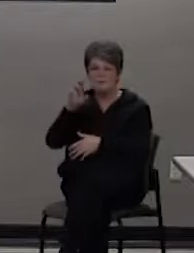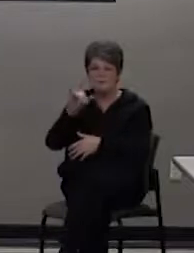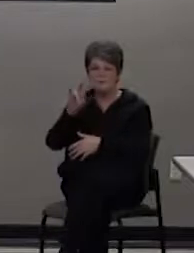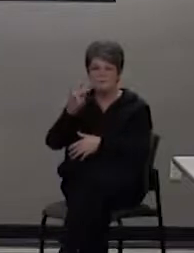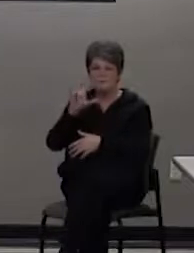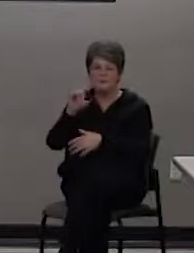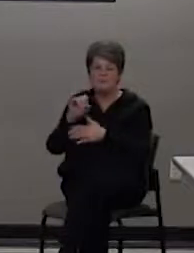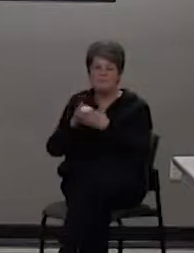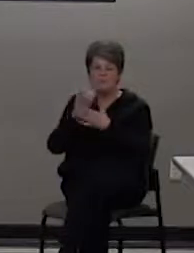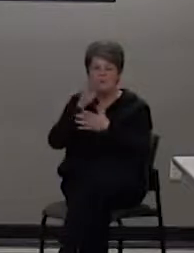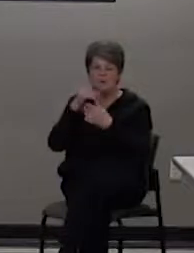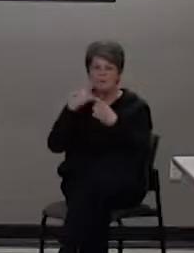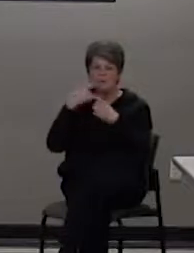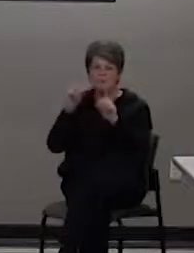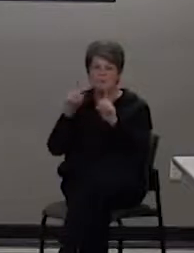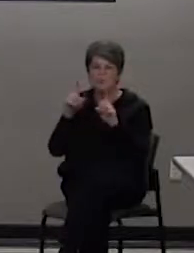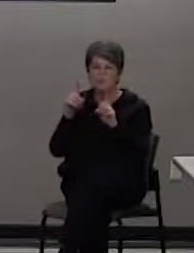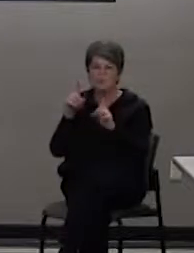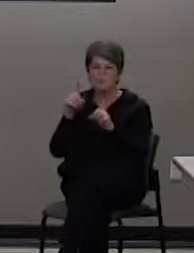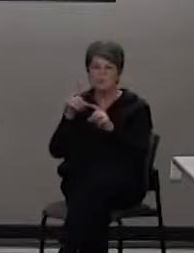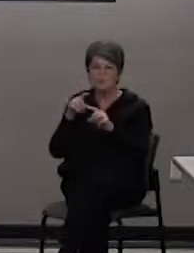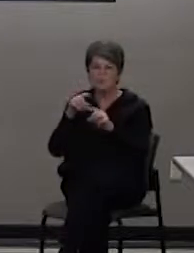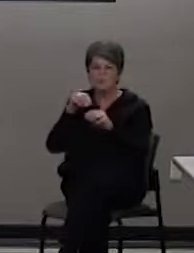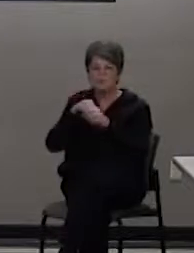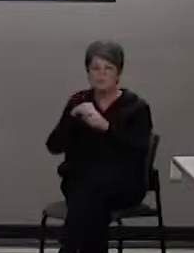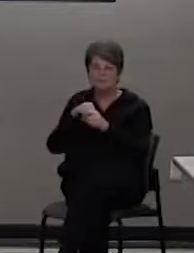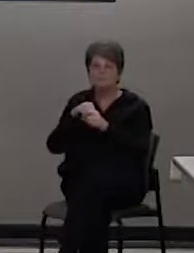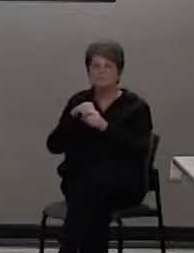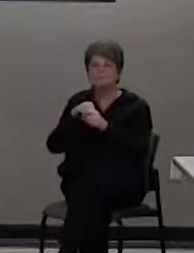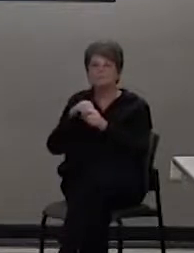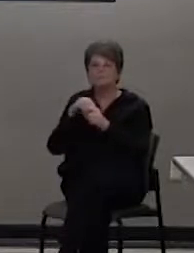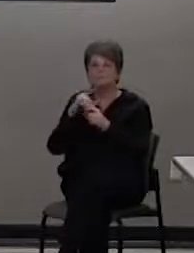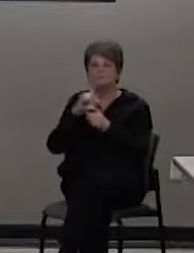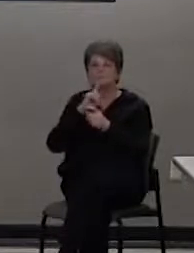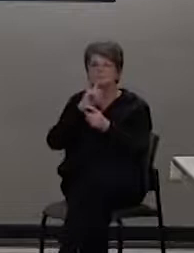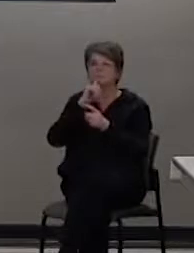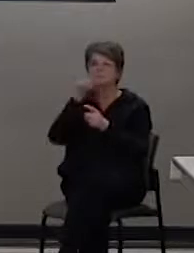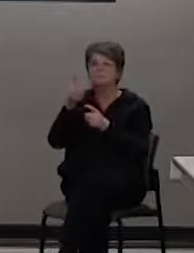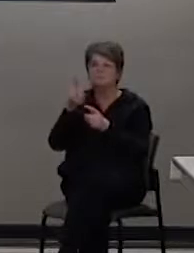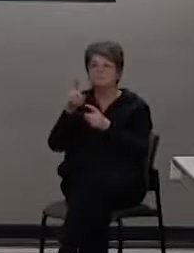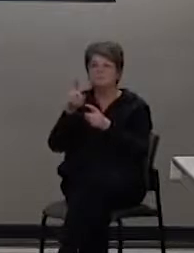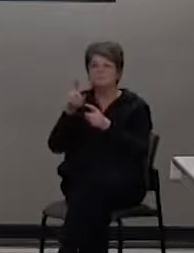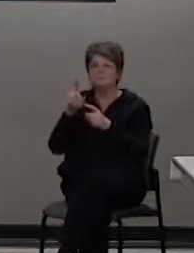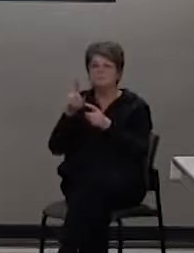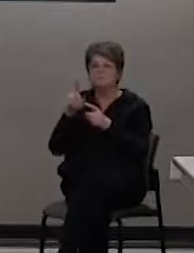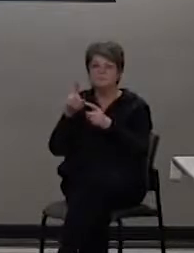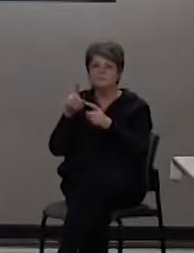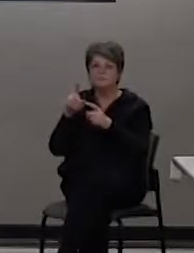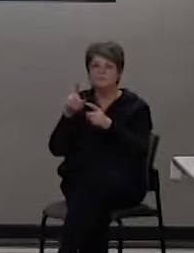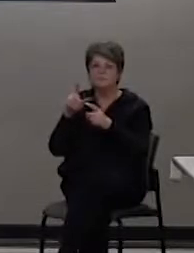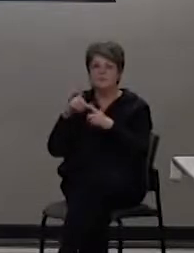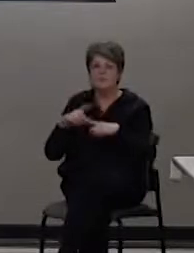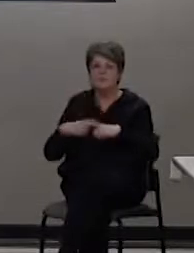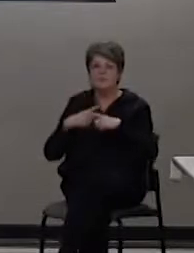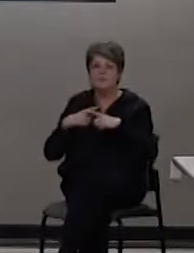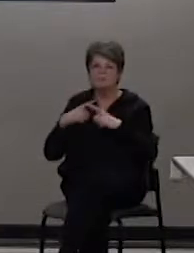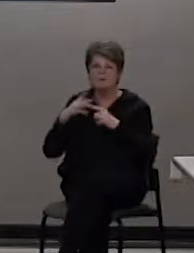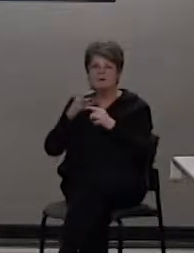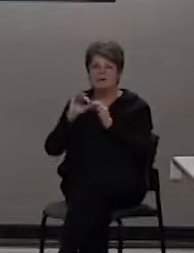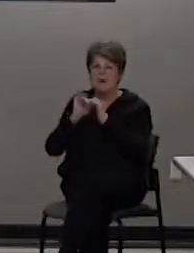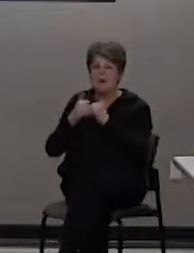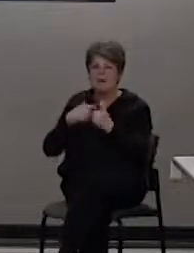works within a realistic, viable strategy. And then having the EDP help meet that